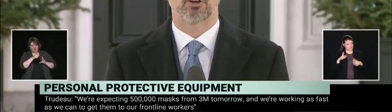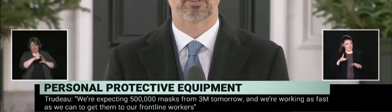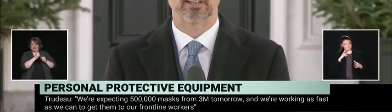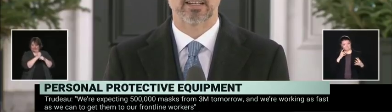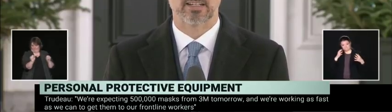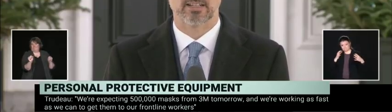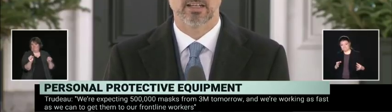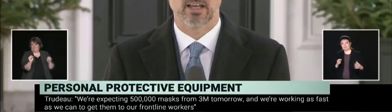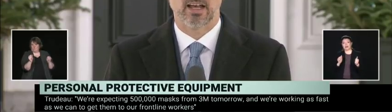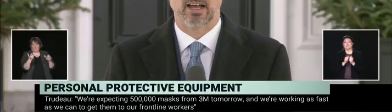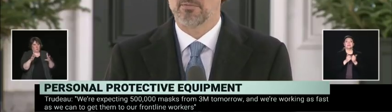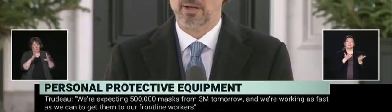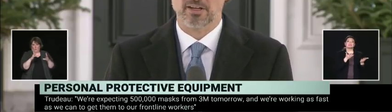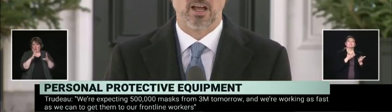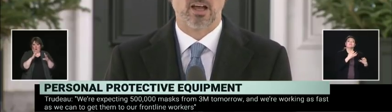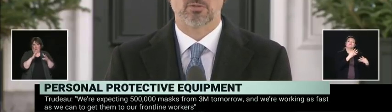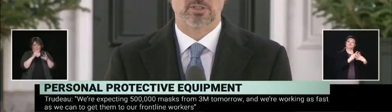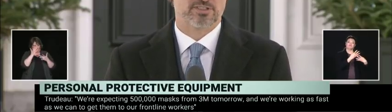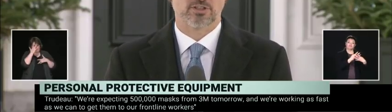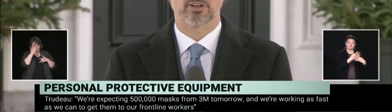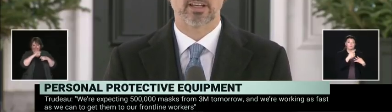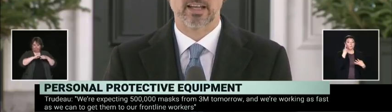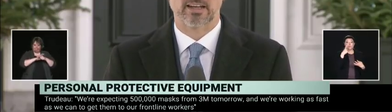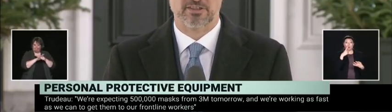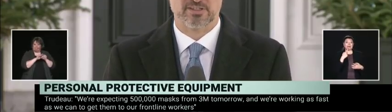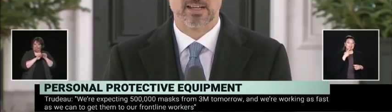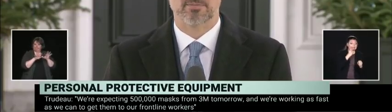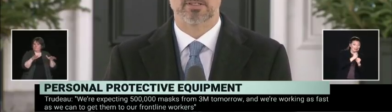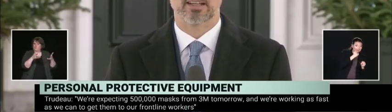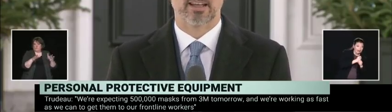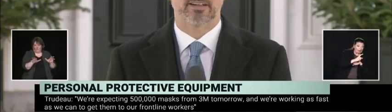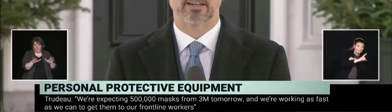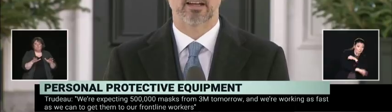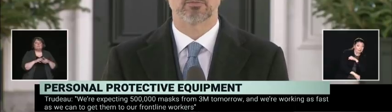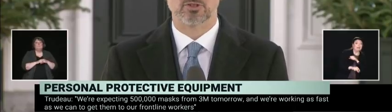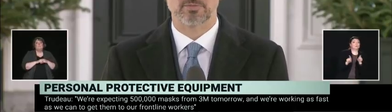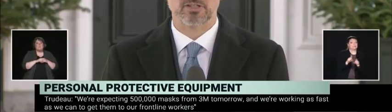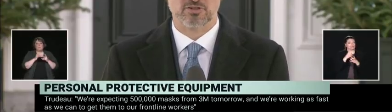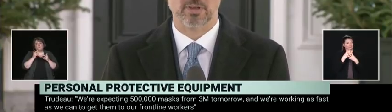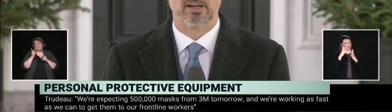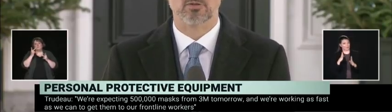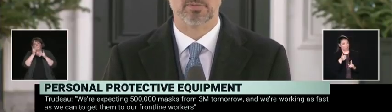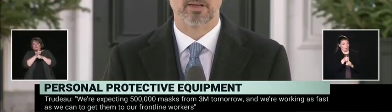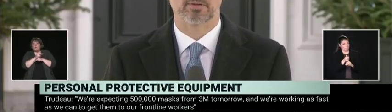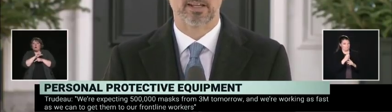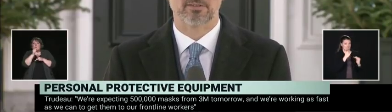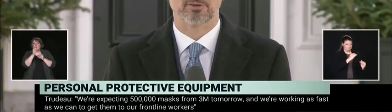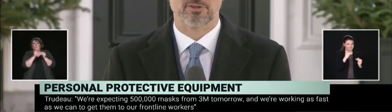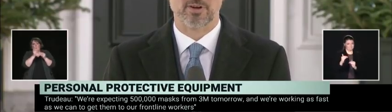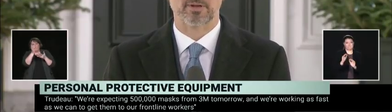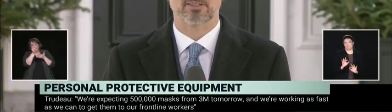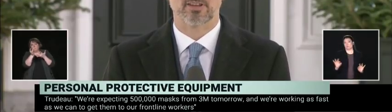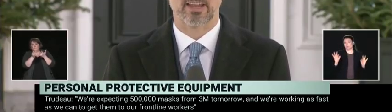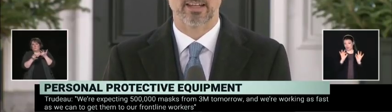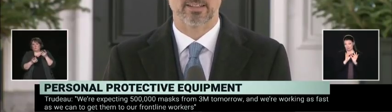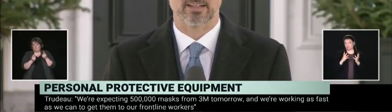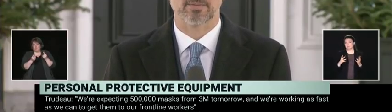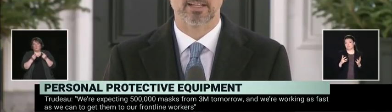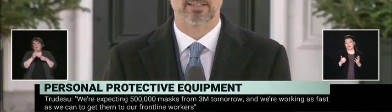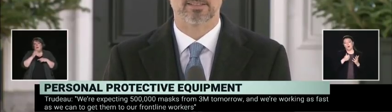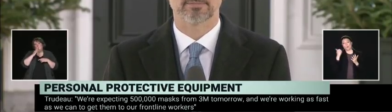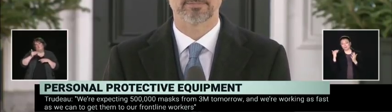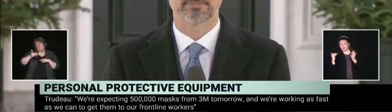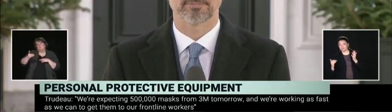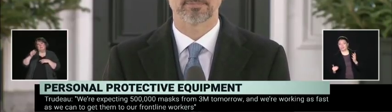from COVID-19. But we're still looking at other steps, and I'm sure Minister Blair will be able to have further updates on that in the